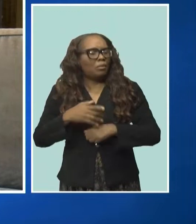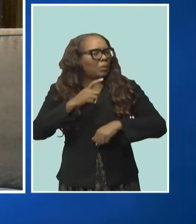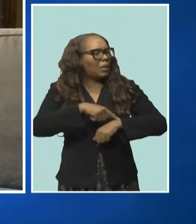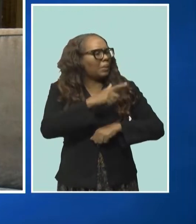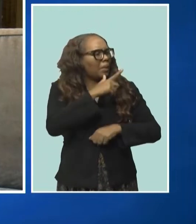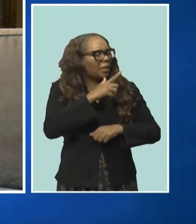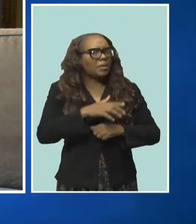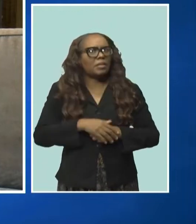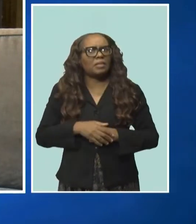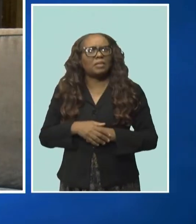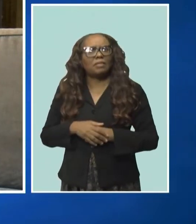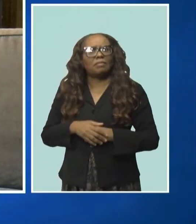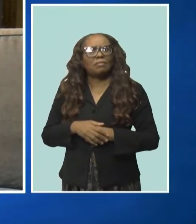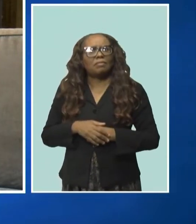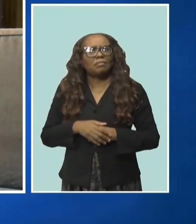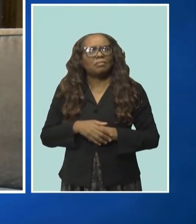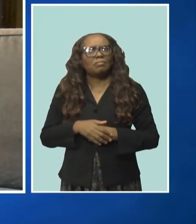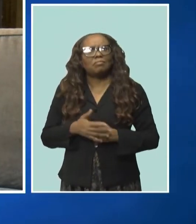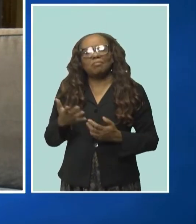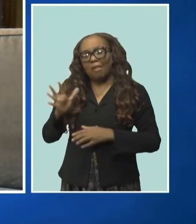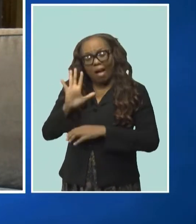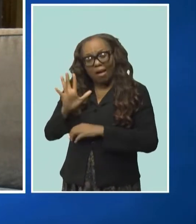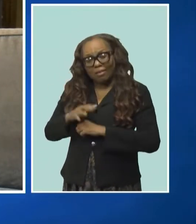lunch? 5.